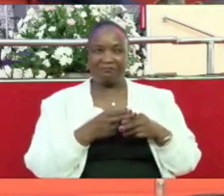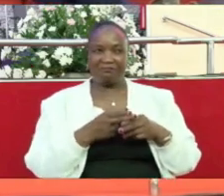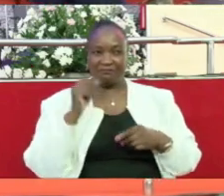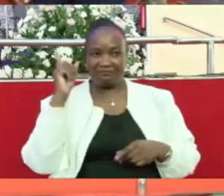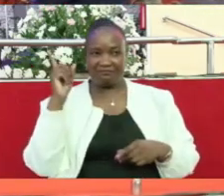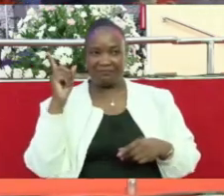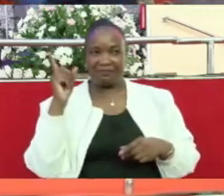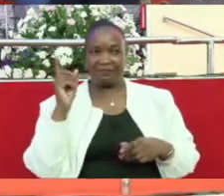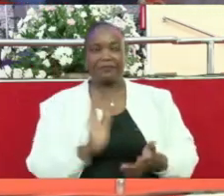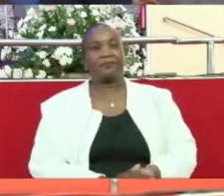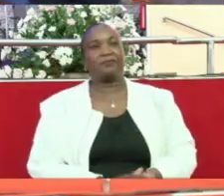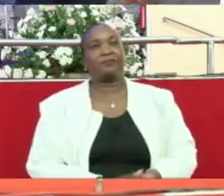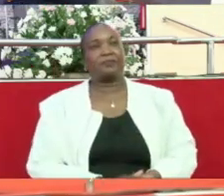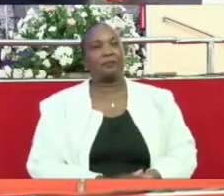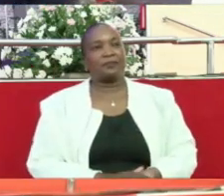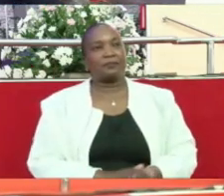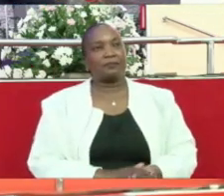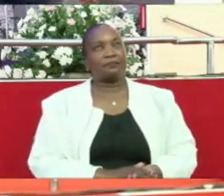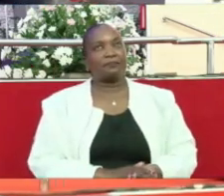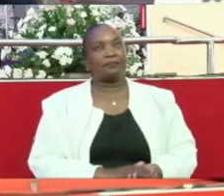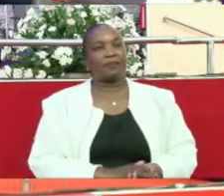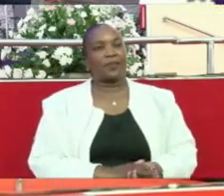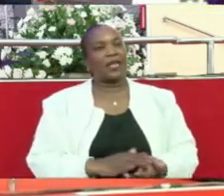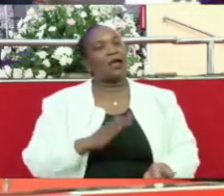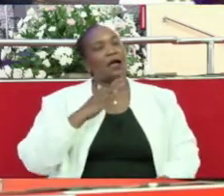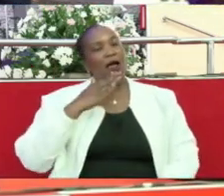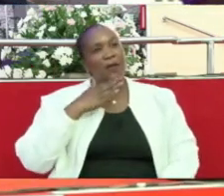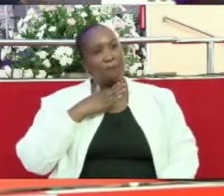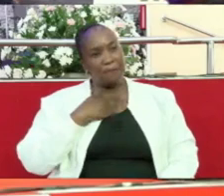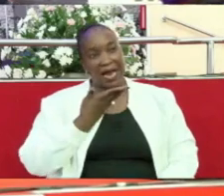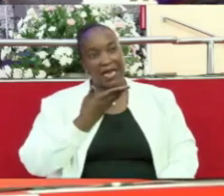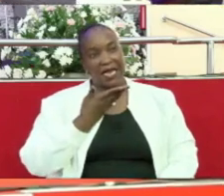And you say, my mountain is all, it's not all that you are speaking about.